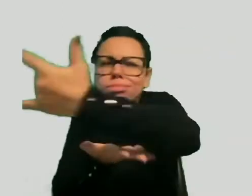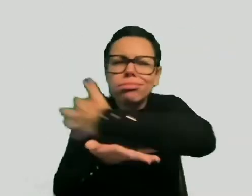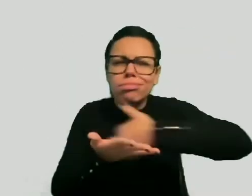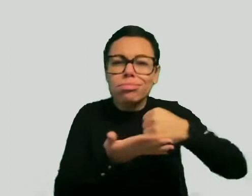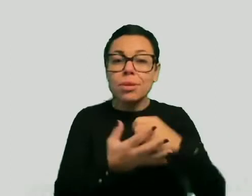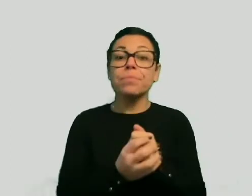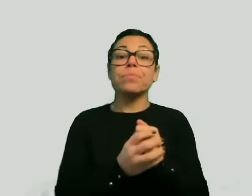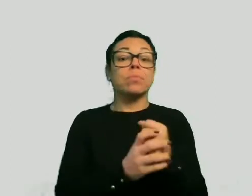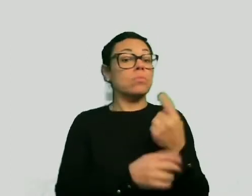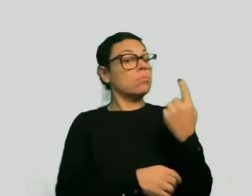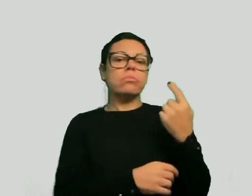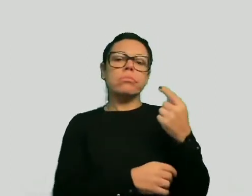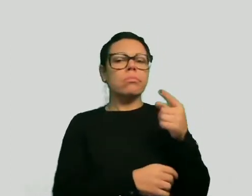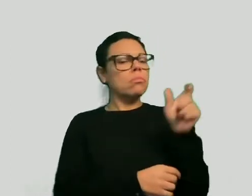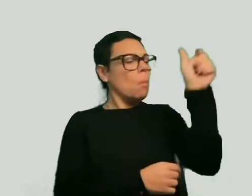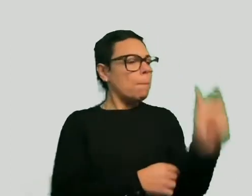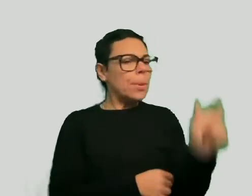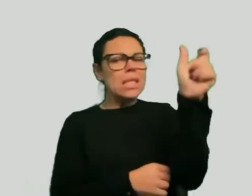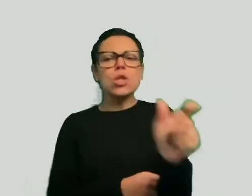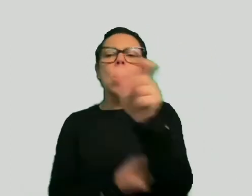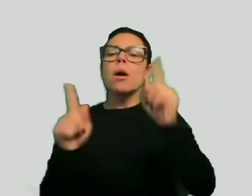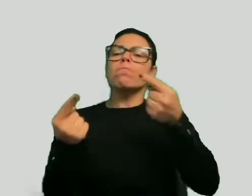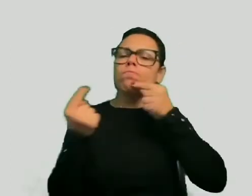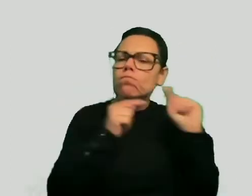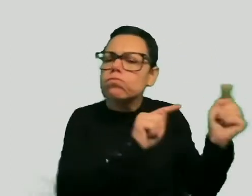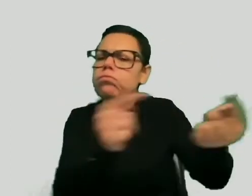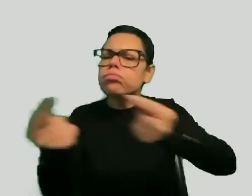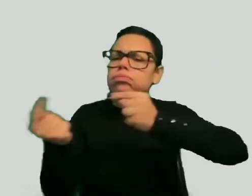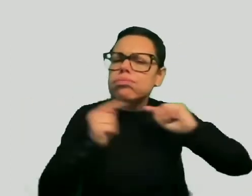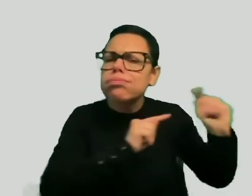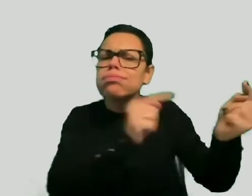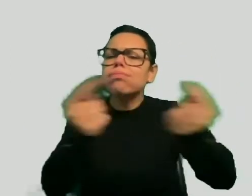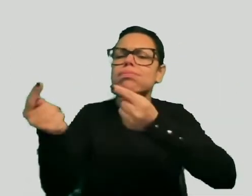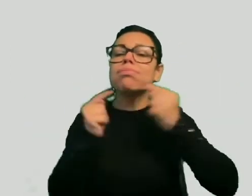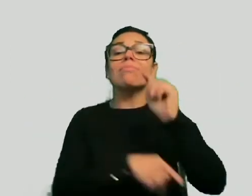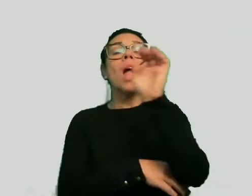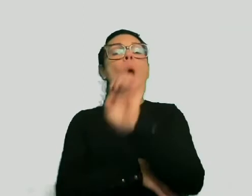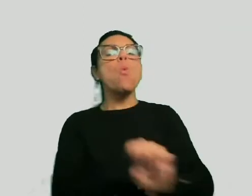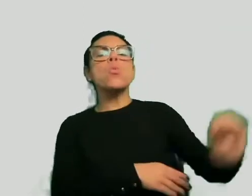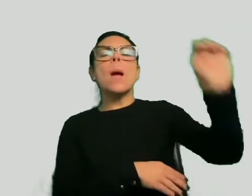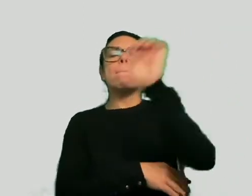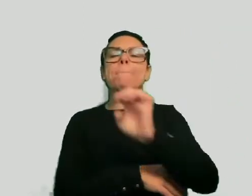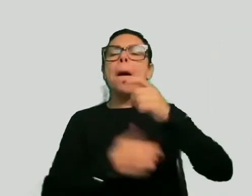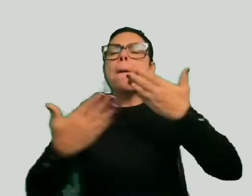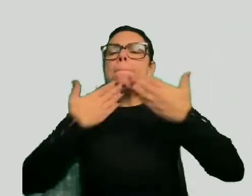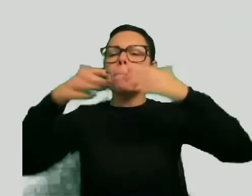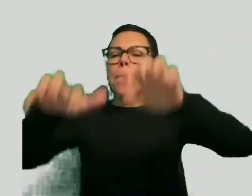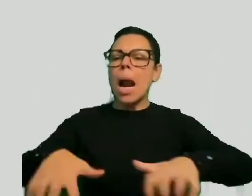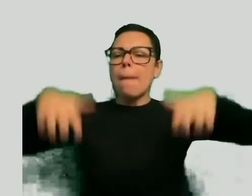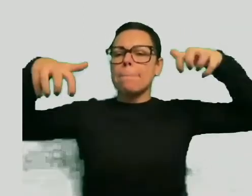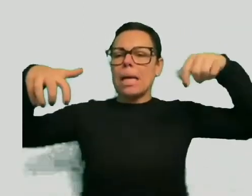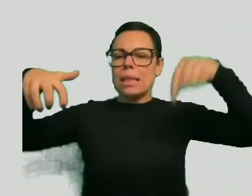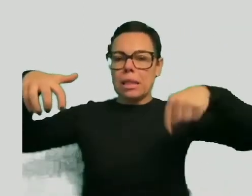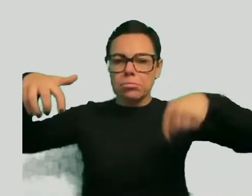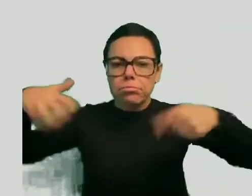and someone from the Commission. And hopefully, at the end of the session, we have a lot of great ideas that we're all going to collect and disseminate